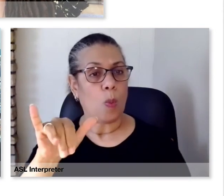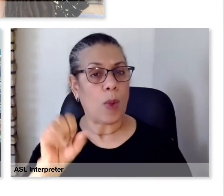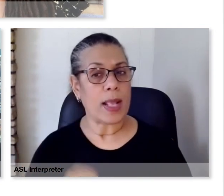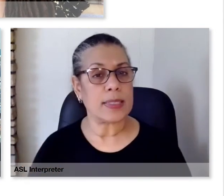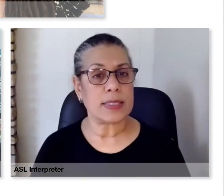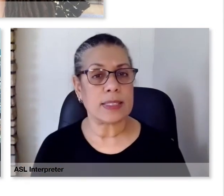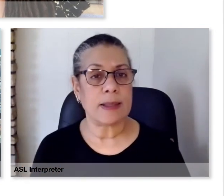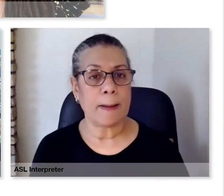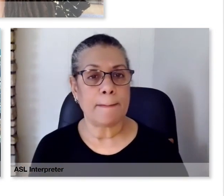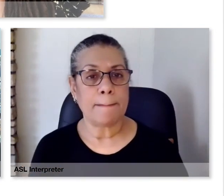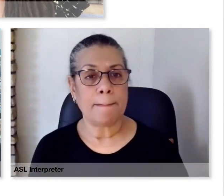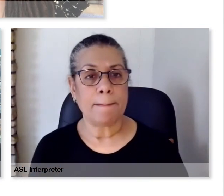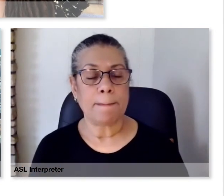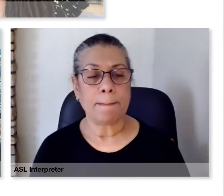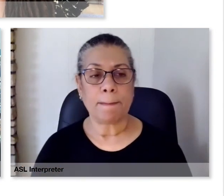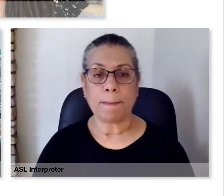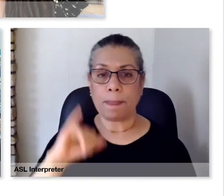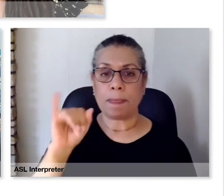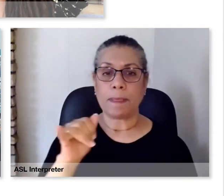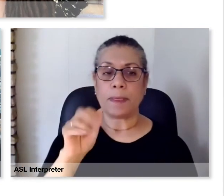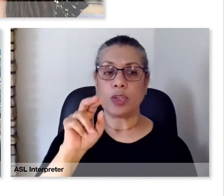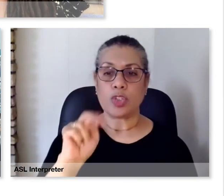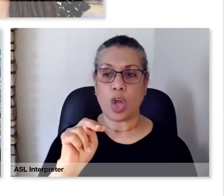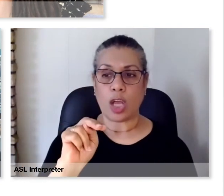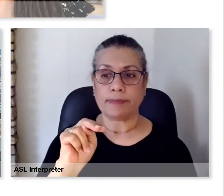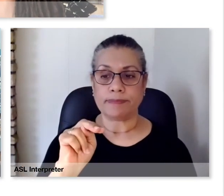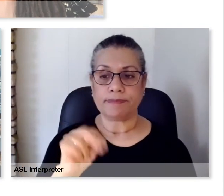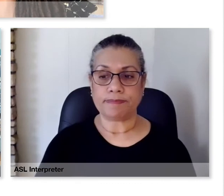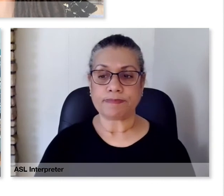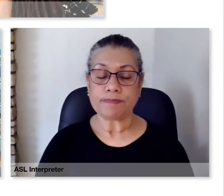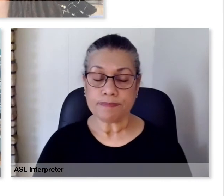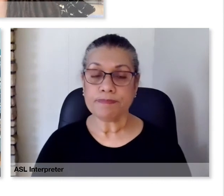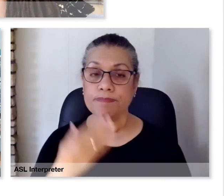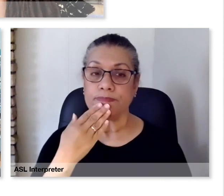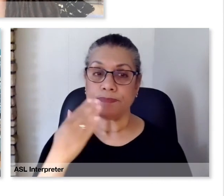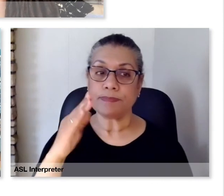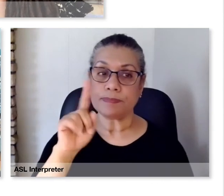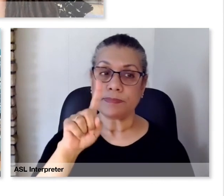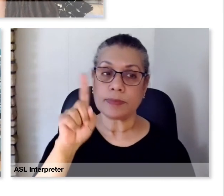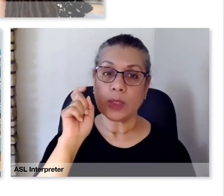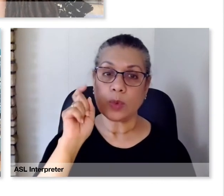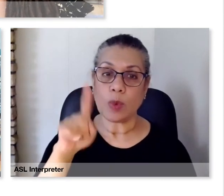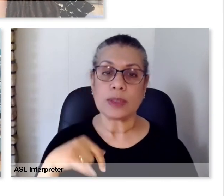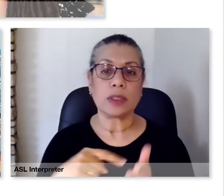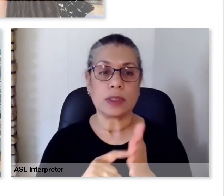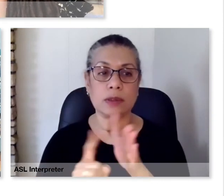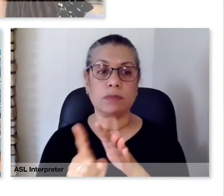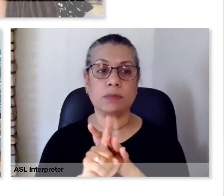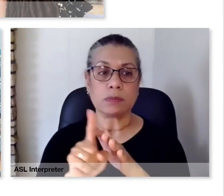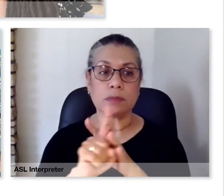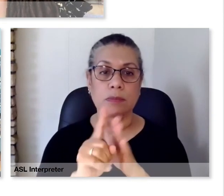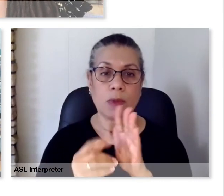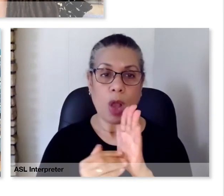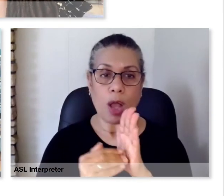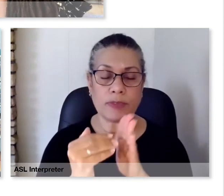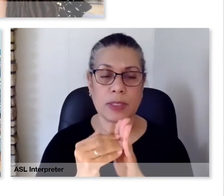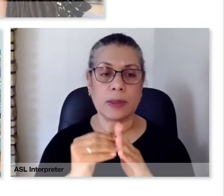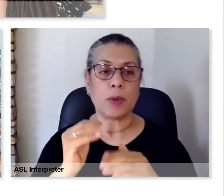Yeah, it's a great question. And I mean, I think it's sort of a question that comes up a lot when we talk about building mathematical